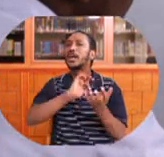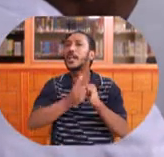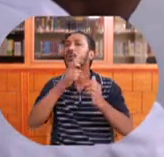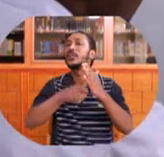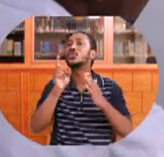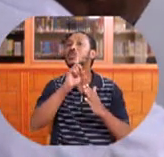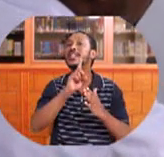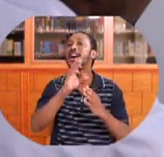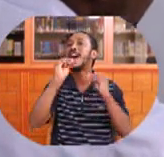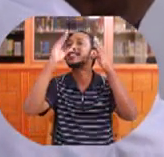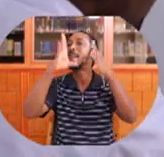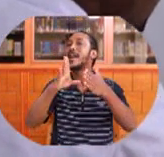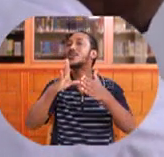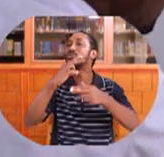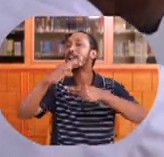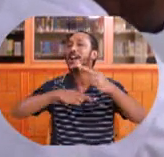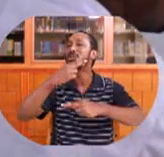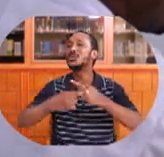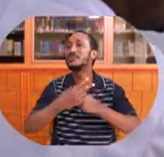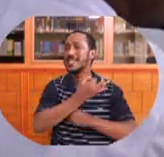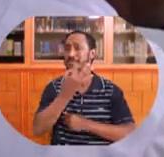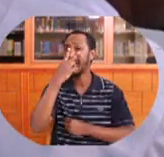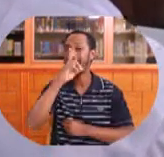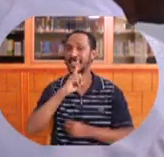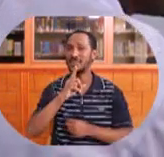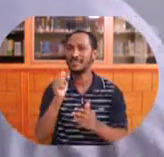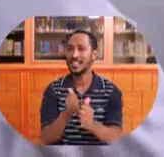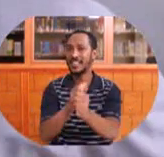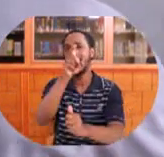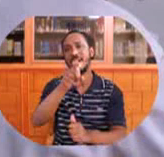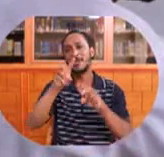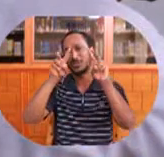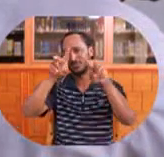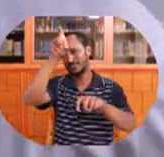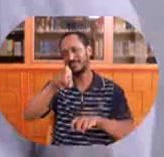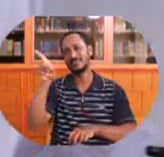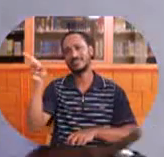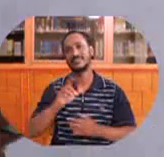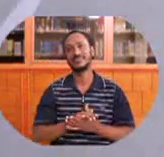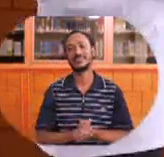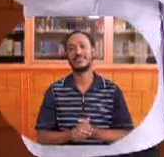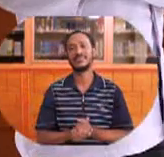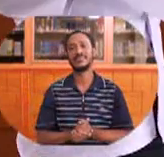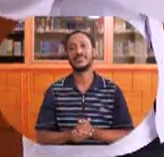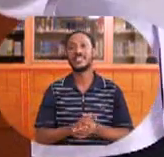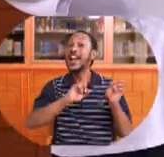plus carbon dioxide plus water. As you